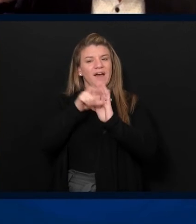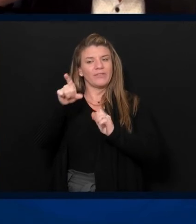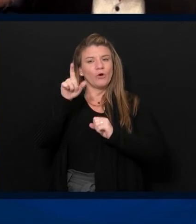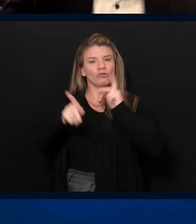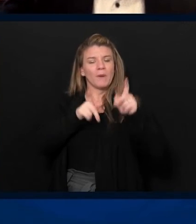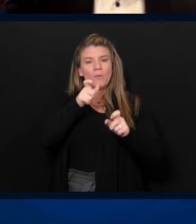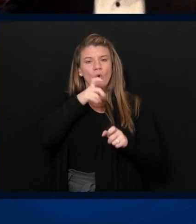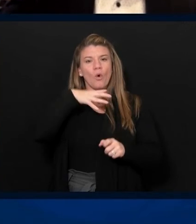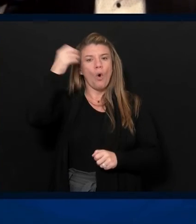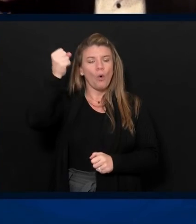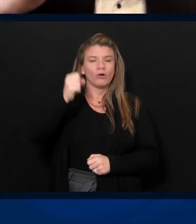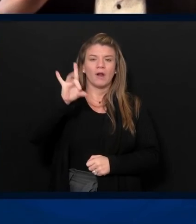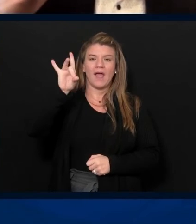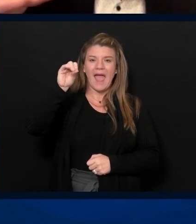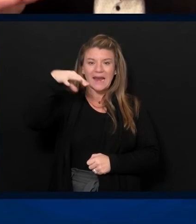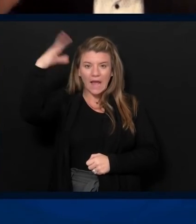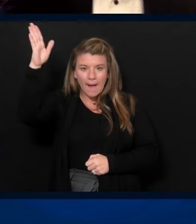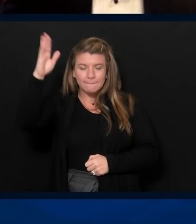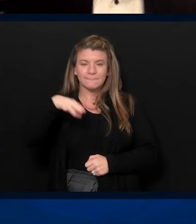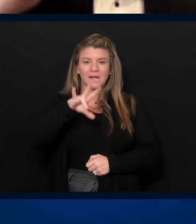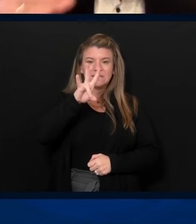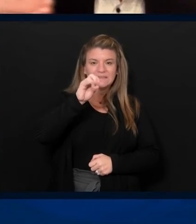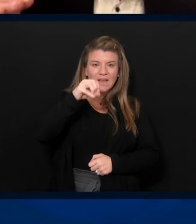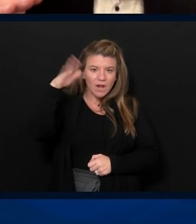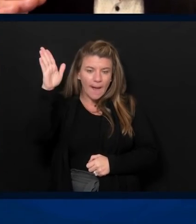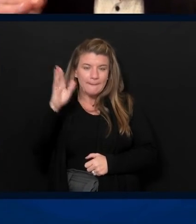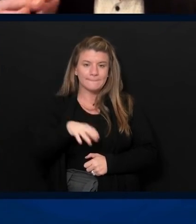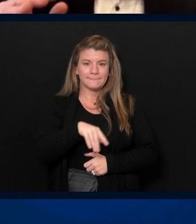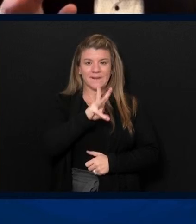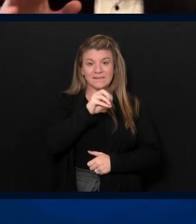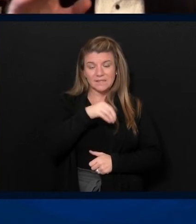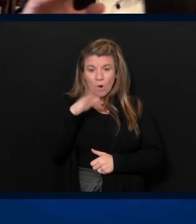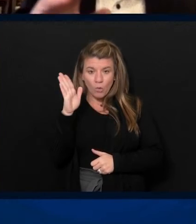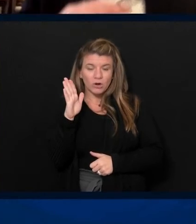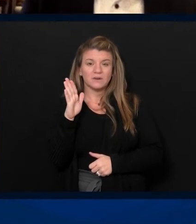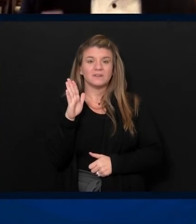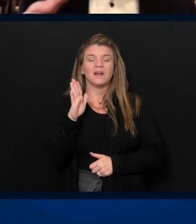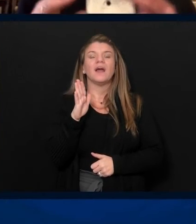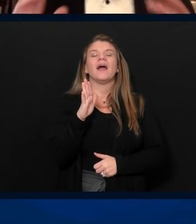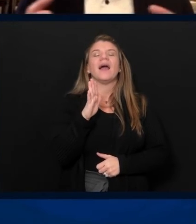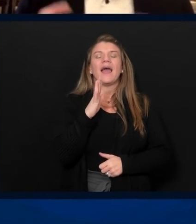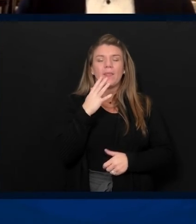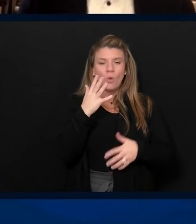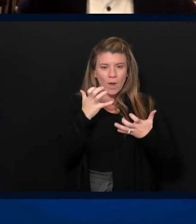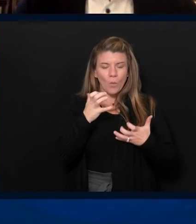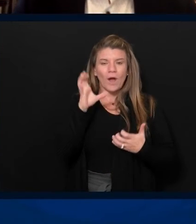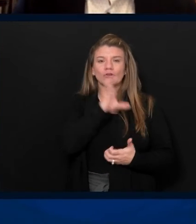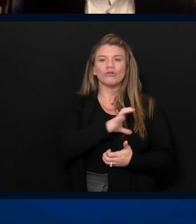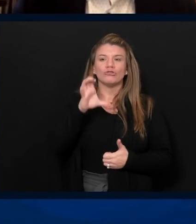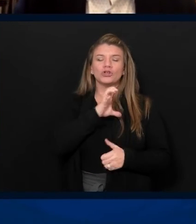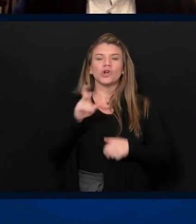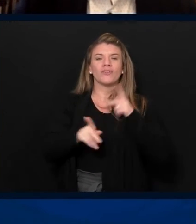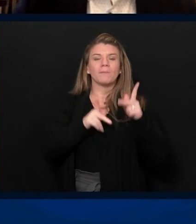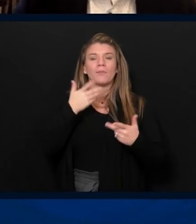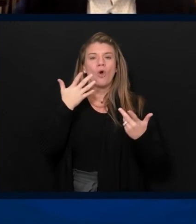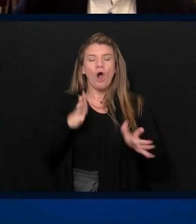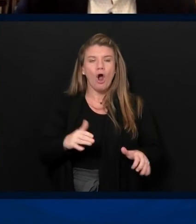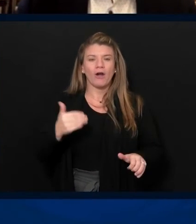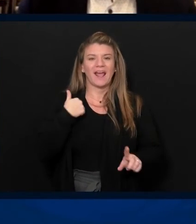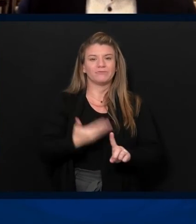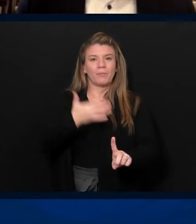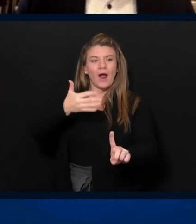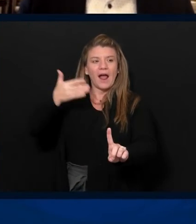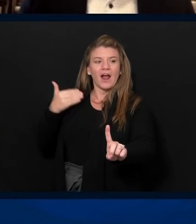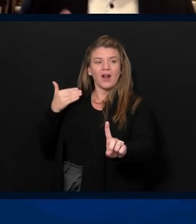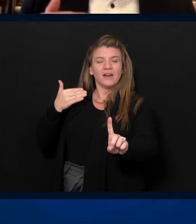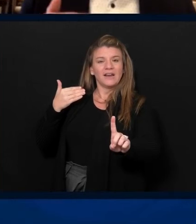are older, 80 and older, 70 and older, 60 and older. And then we want to look for people who have pre-existing health